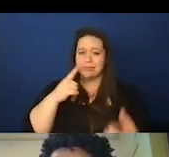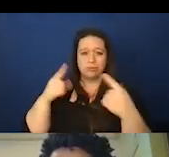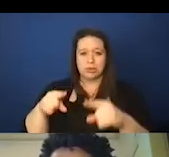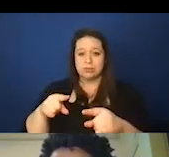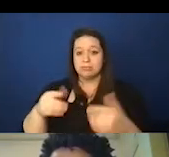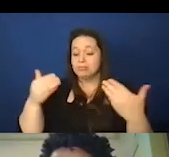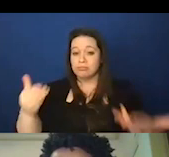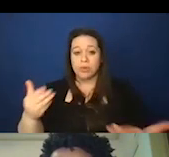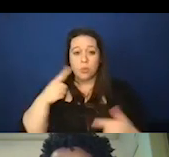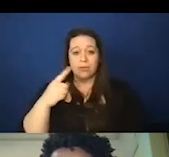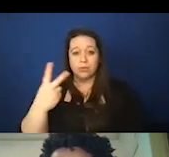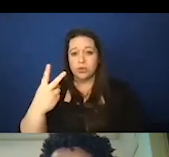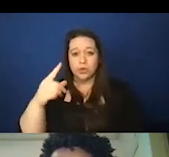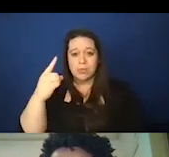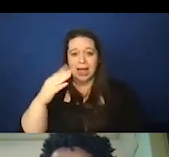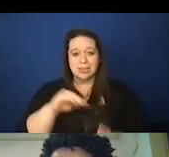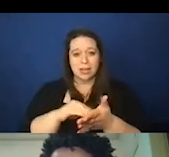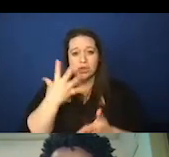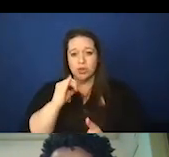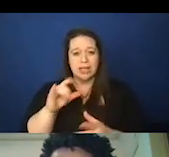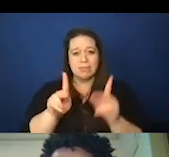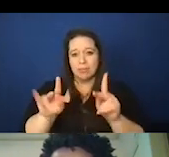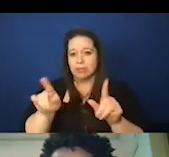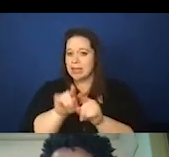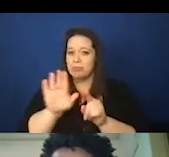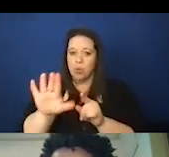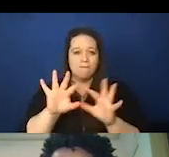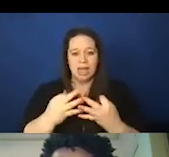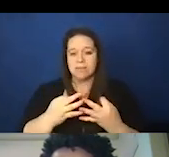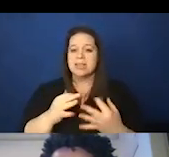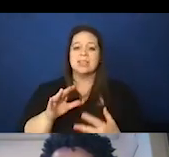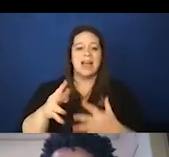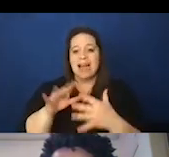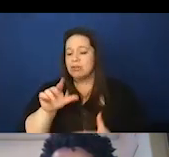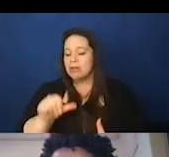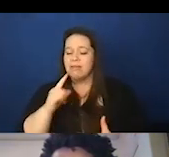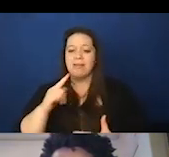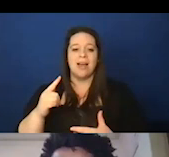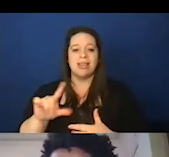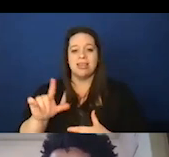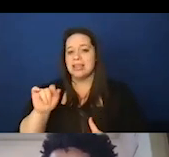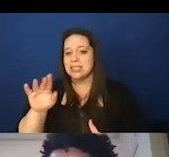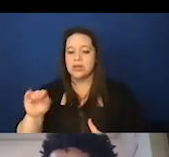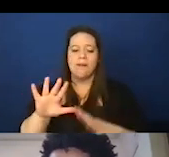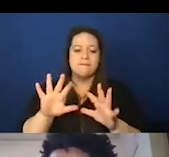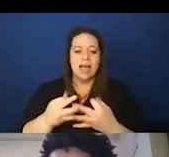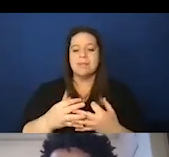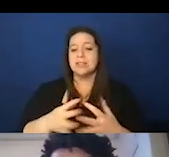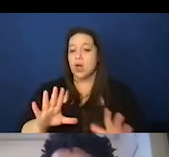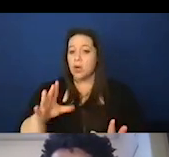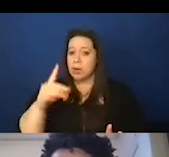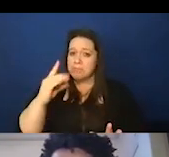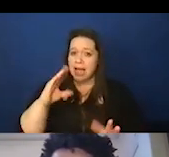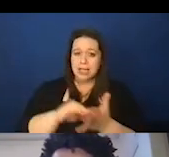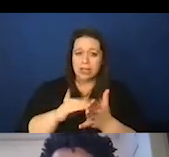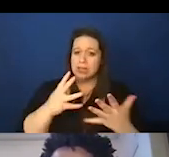like people that are in your families, African American and Latino. So look, Black doctors have a lot